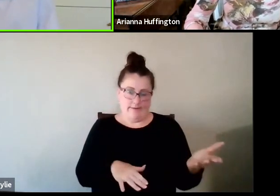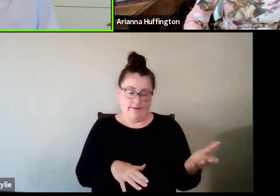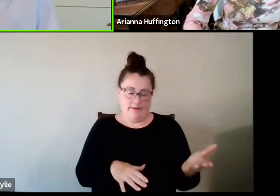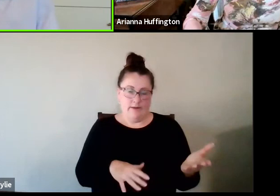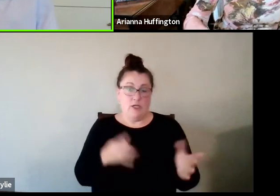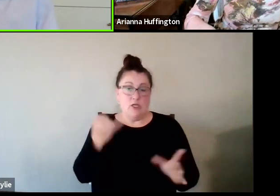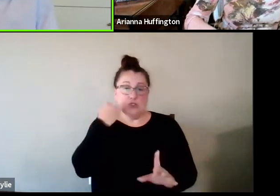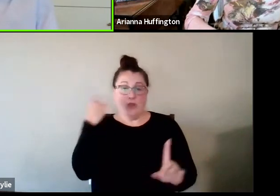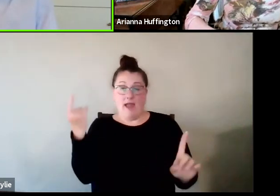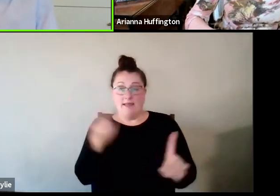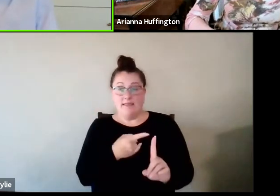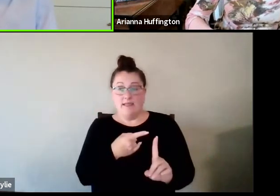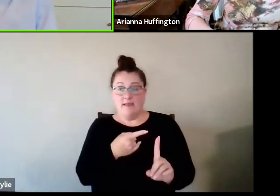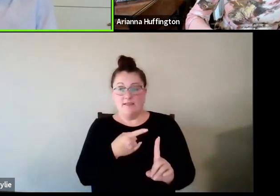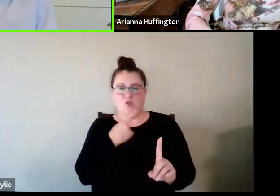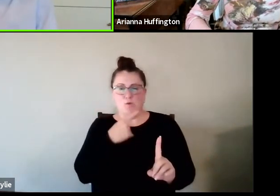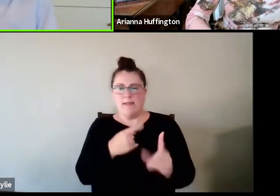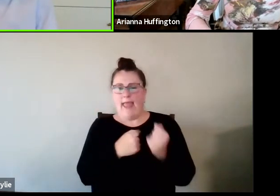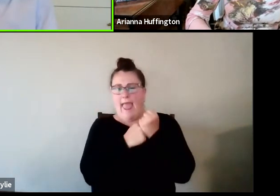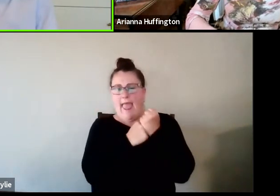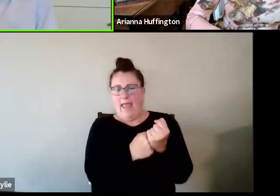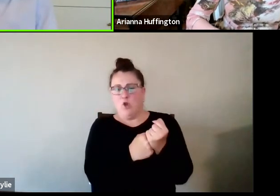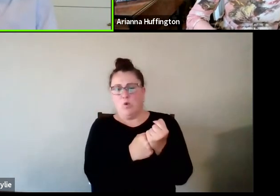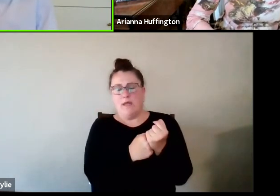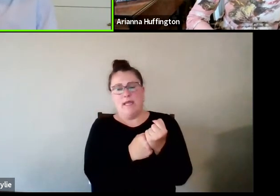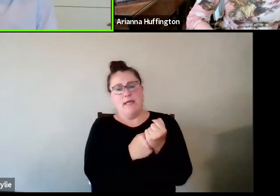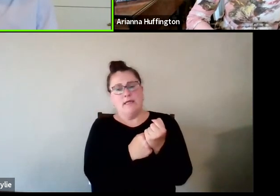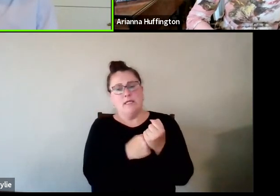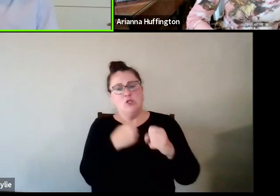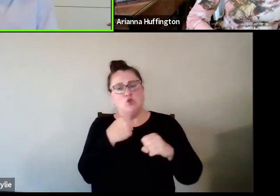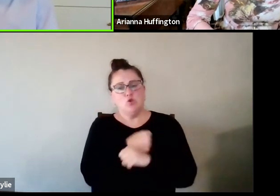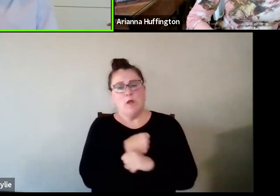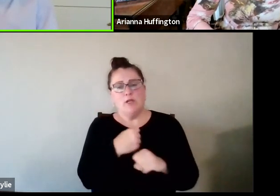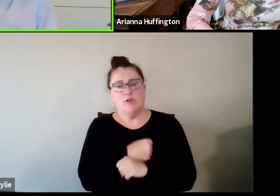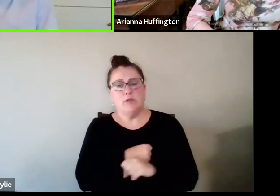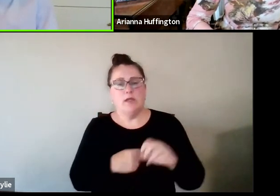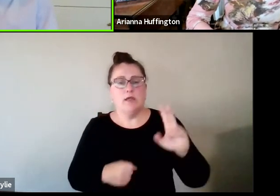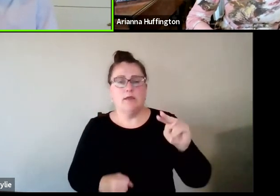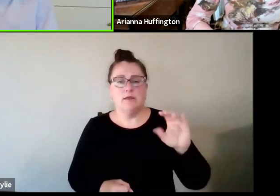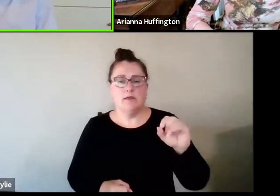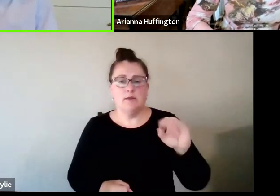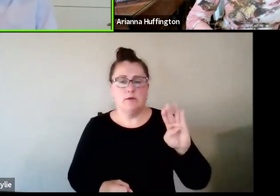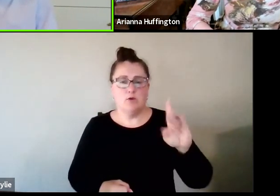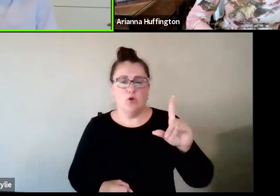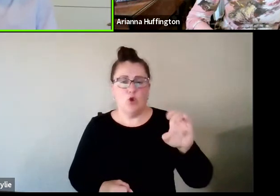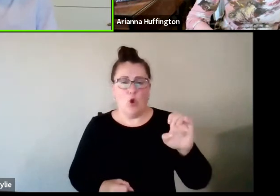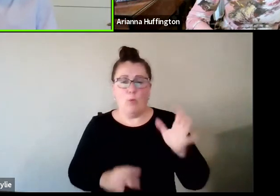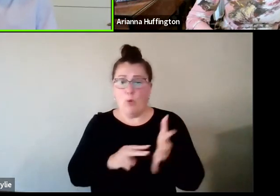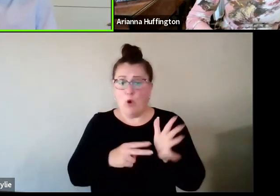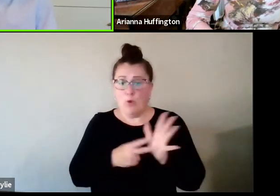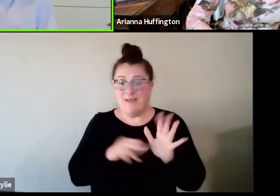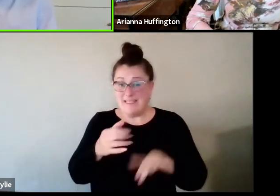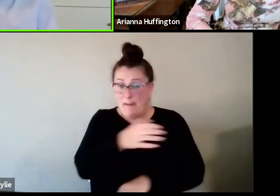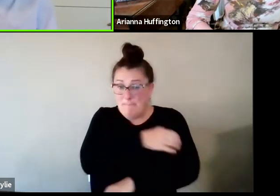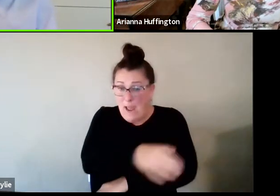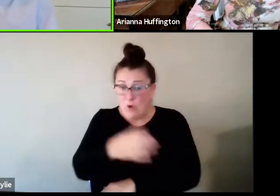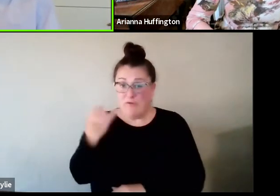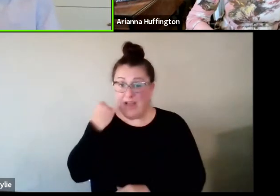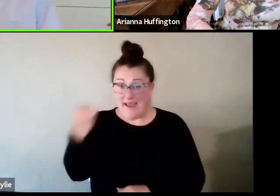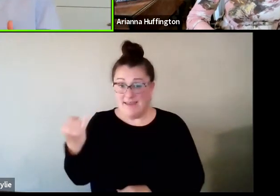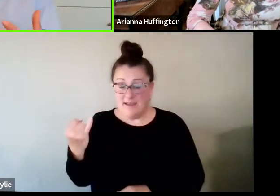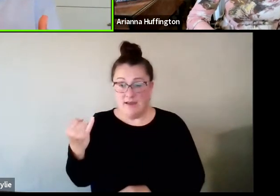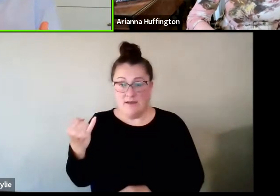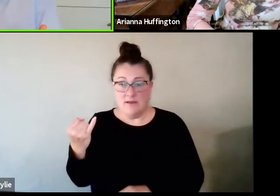of anchoring the strategy in a noble purpose, I think is a very powerful idea. And this noble